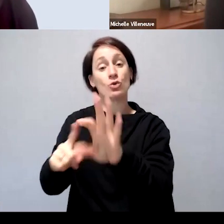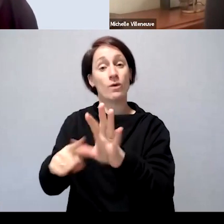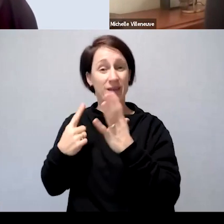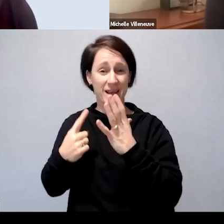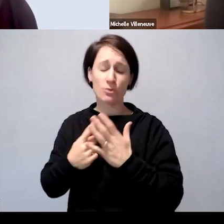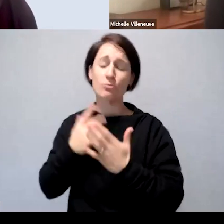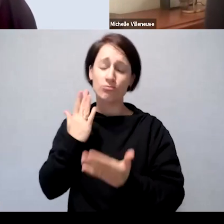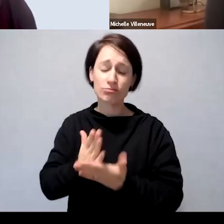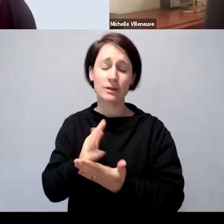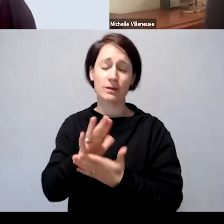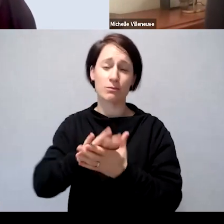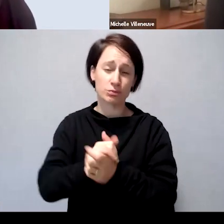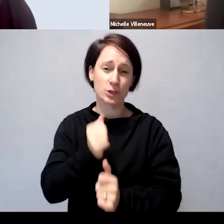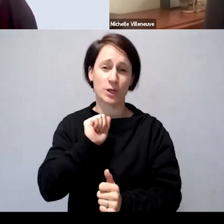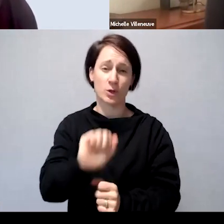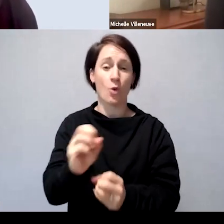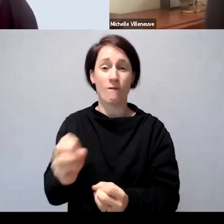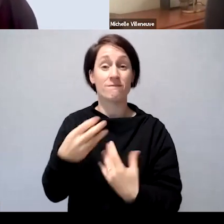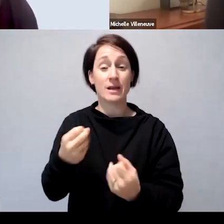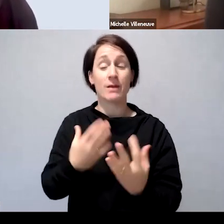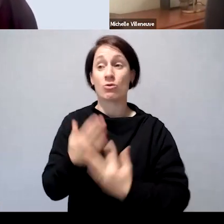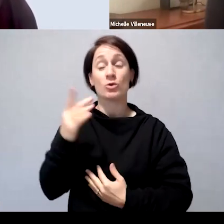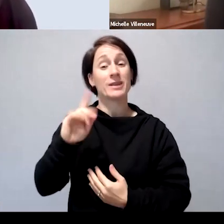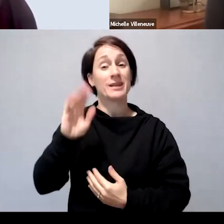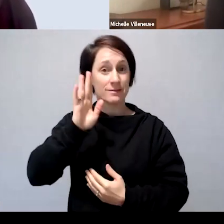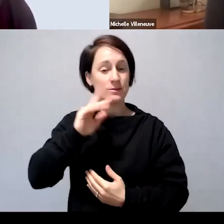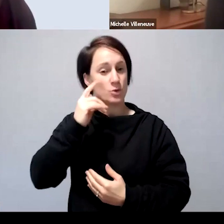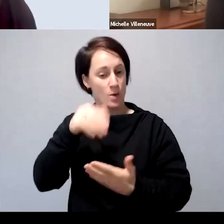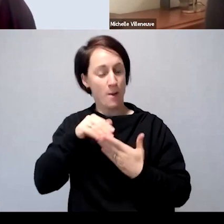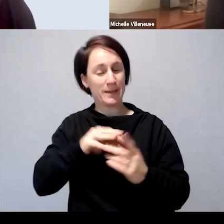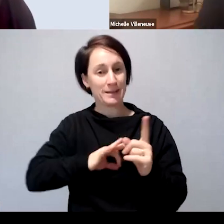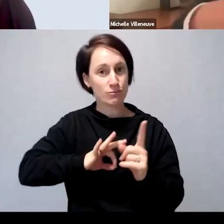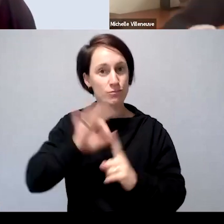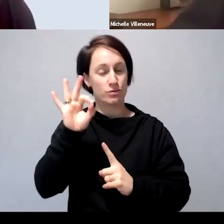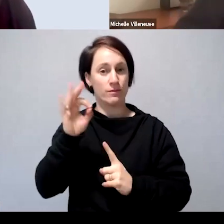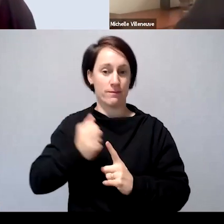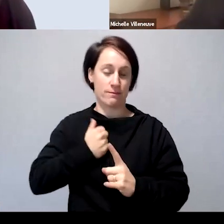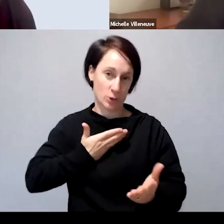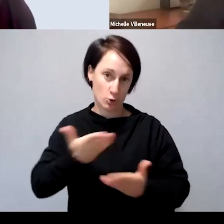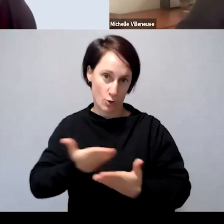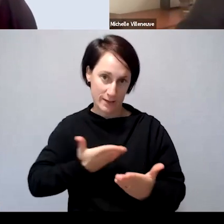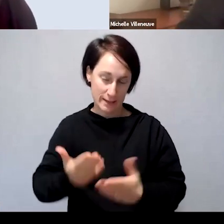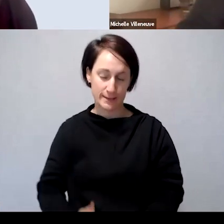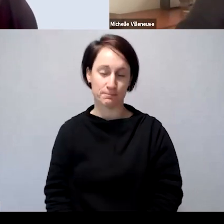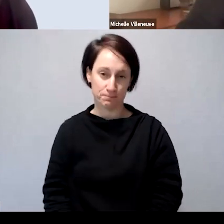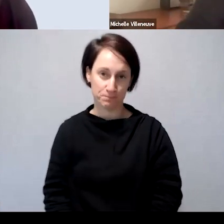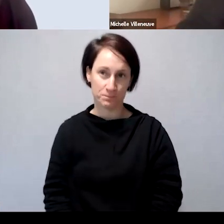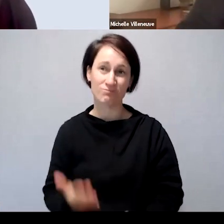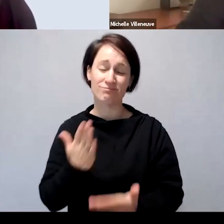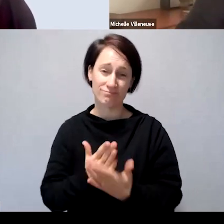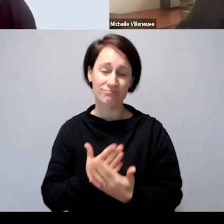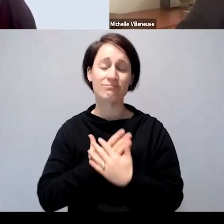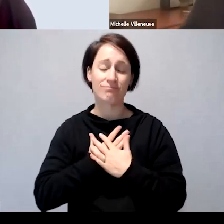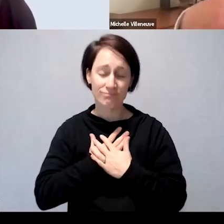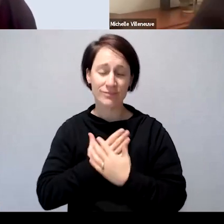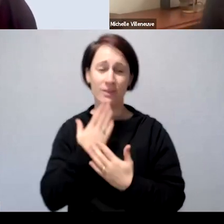from the people who come to our seminars online to help shape and improve our service to all of you. I genuinely thank all of you for